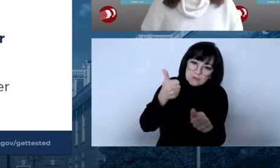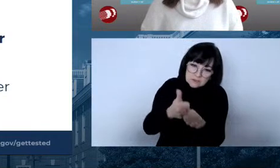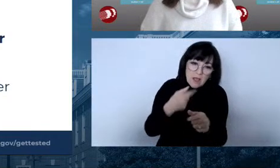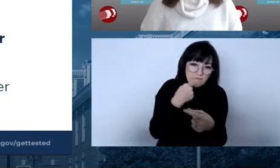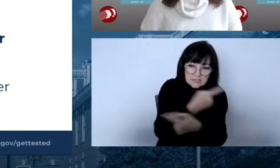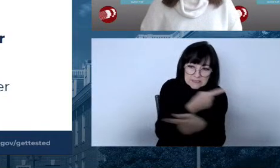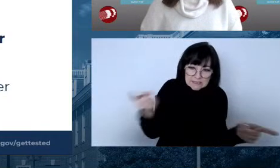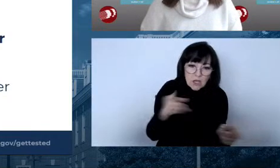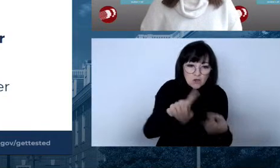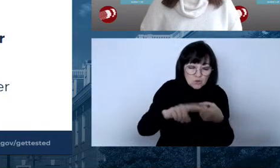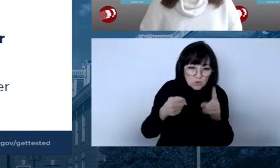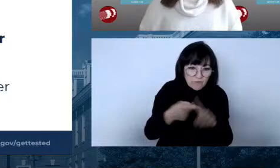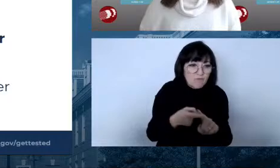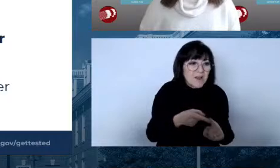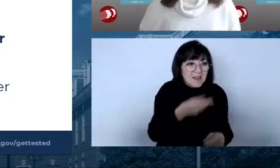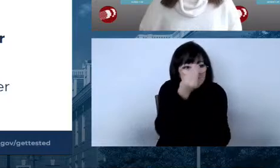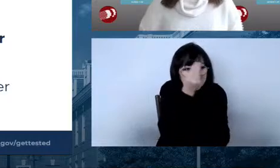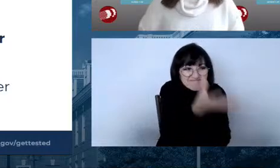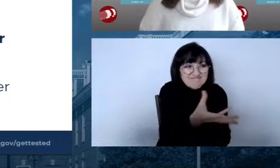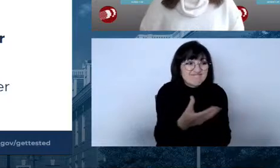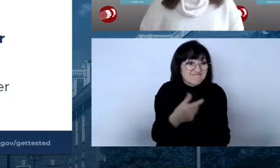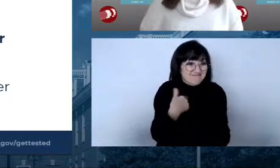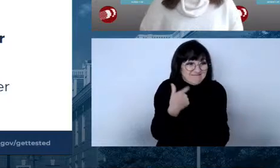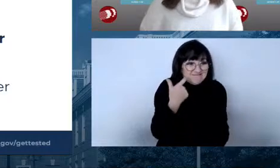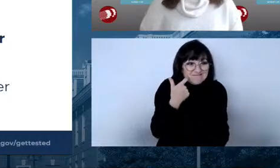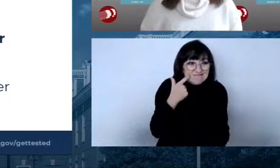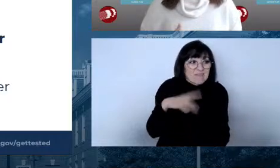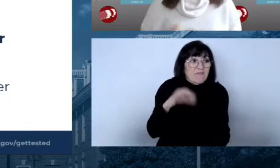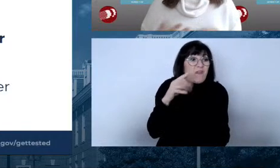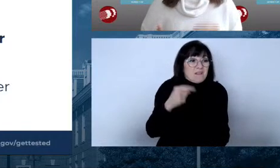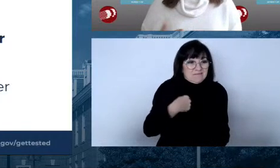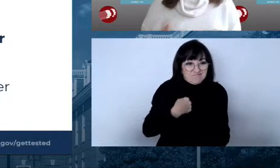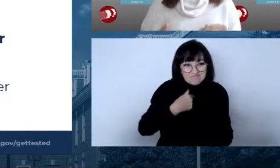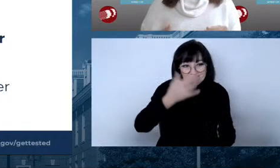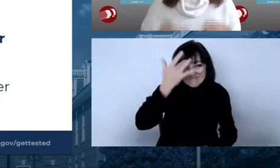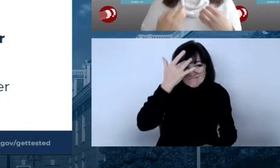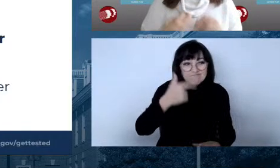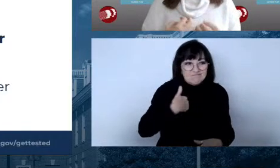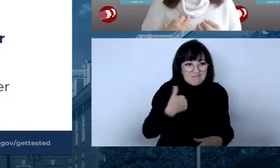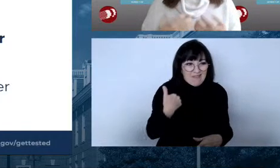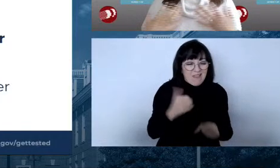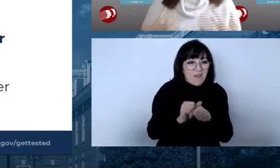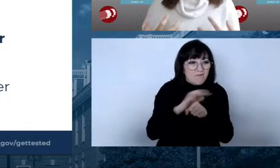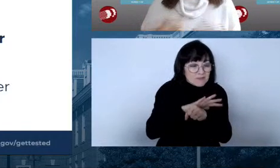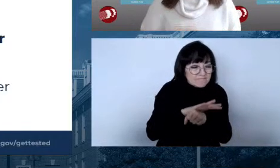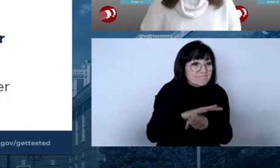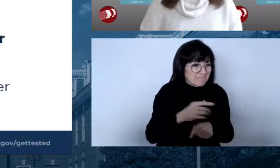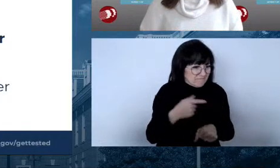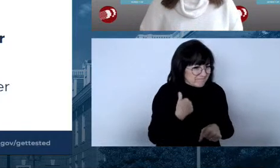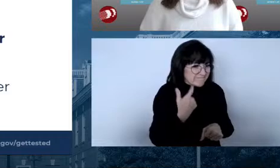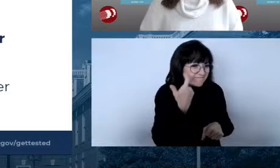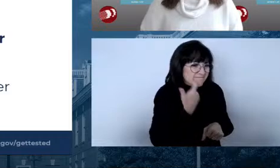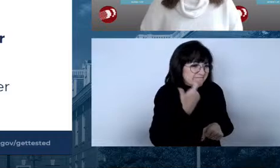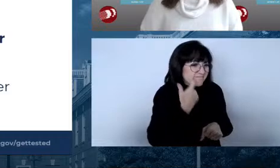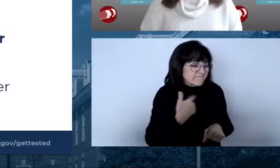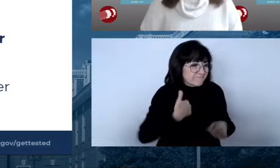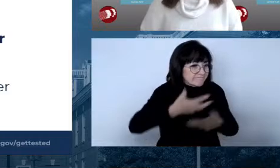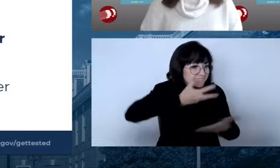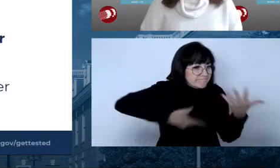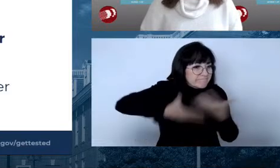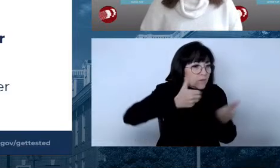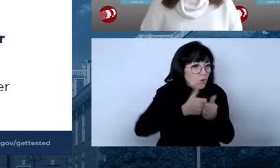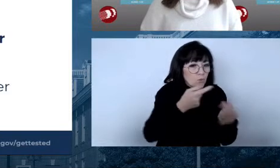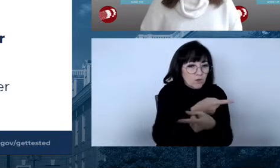a close contact. If you're symptomatic, again, cold, fever, sore throat, aches, please stay